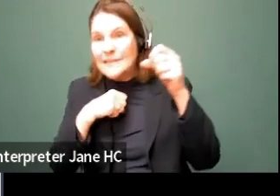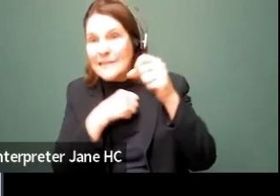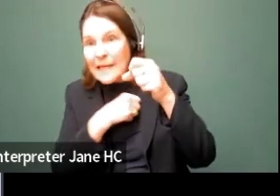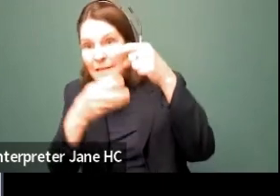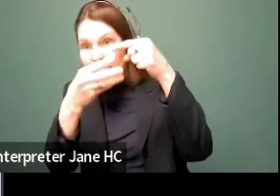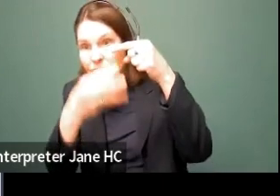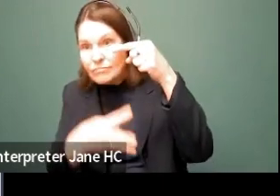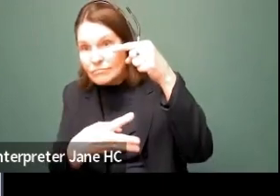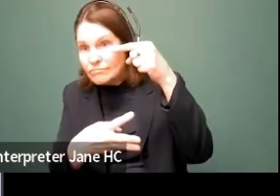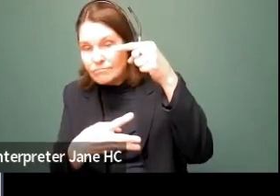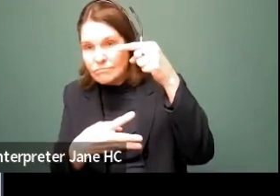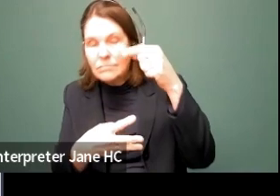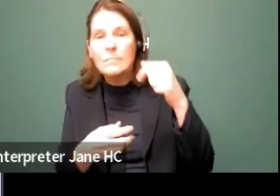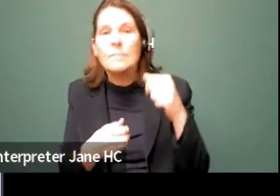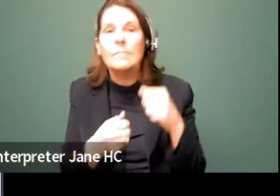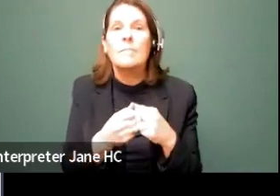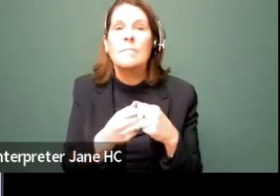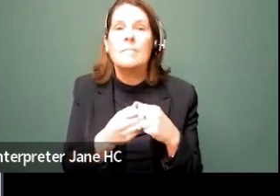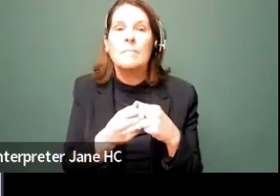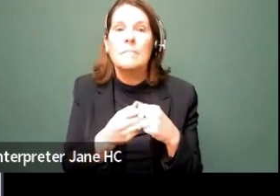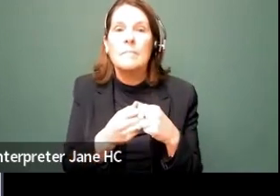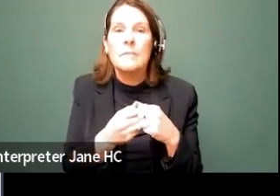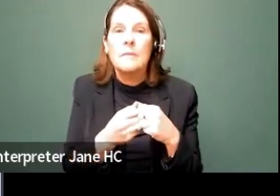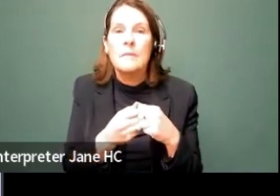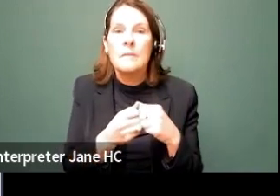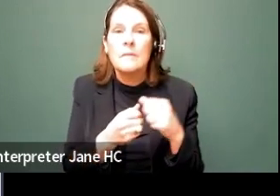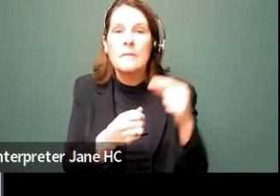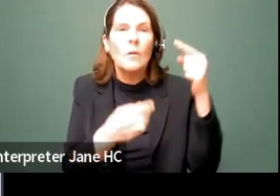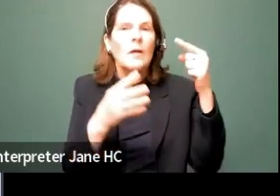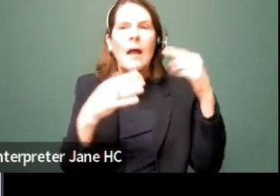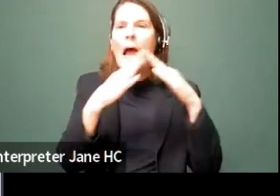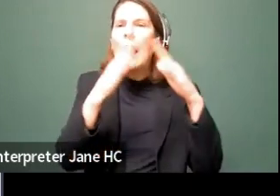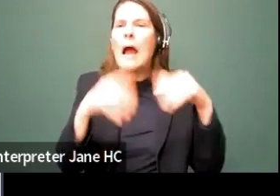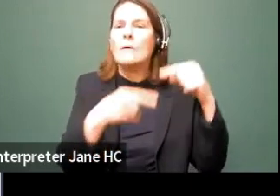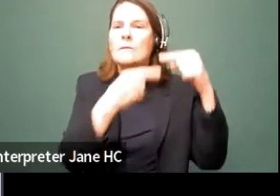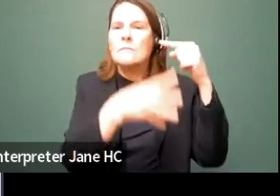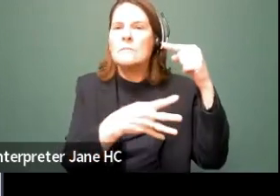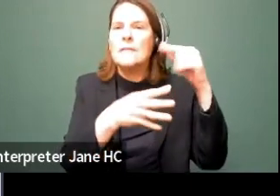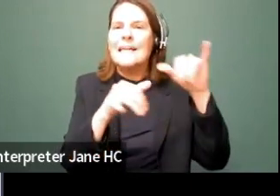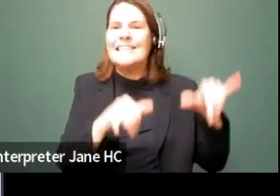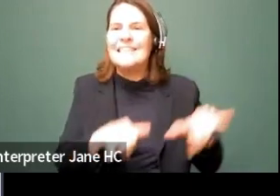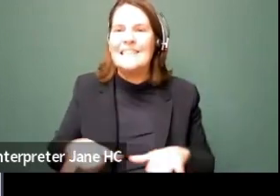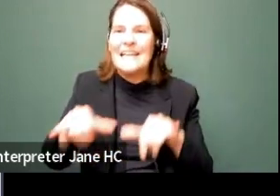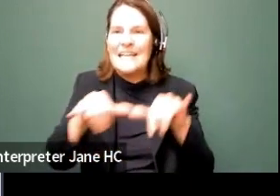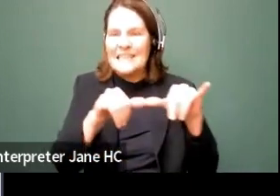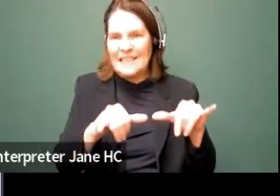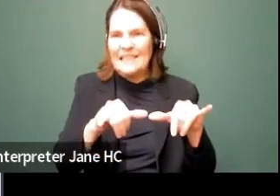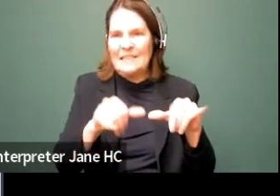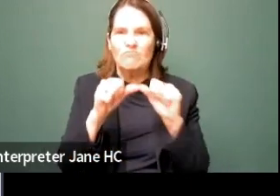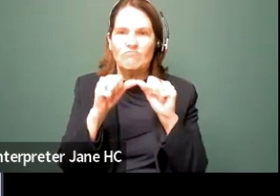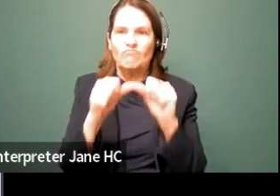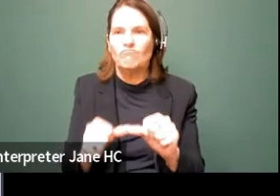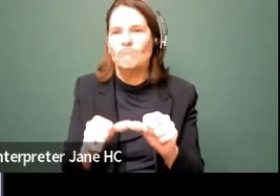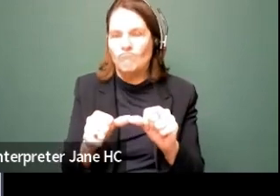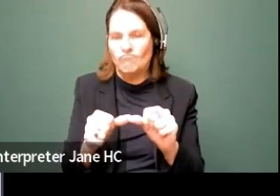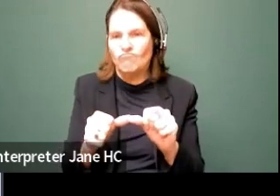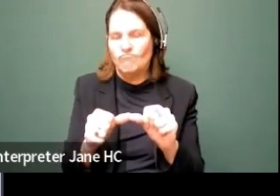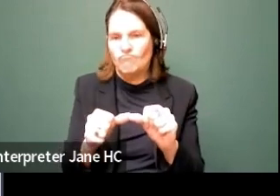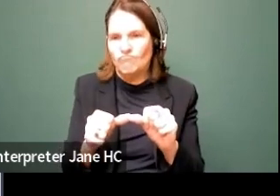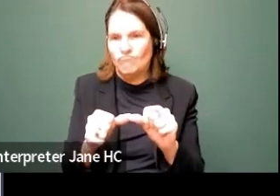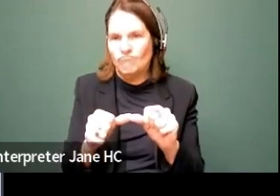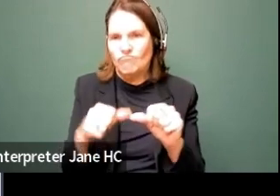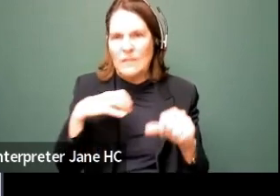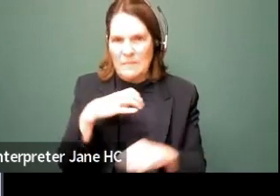want to look up. And we will go to standing committees.